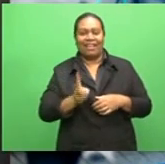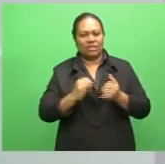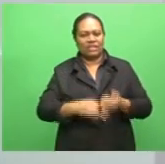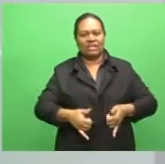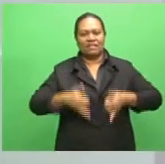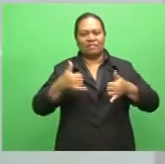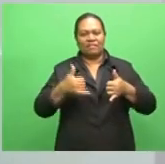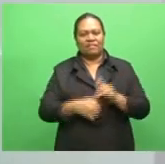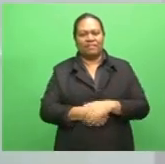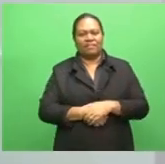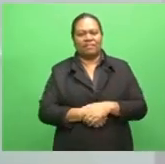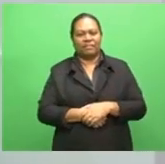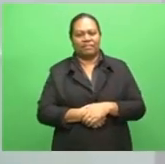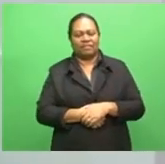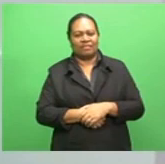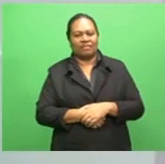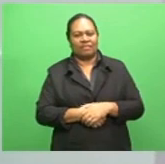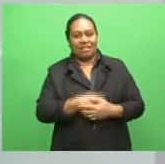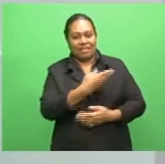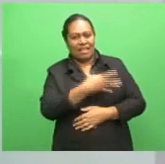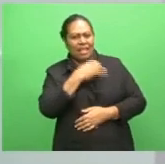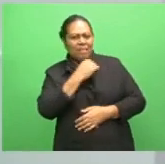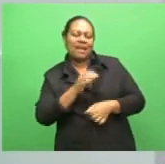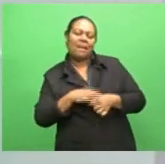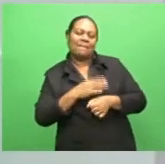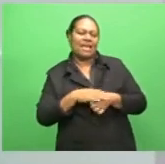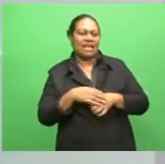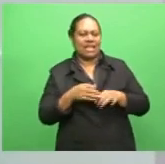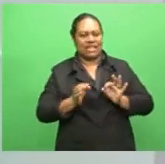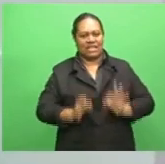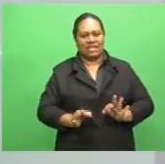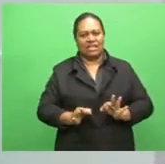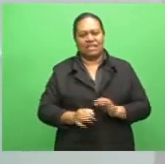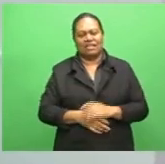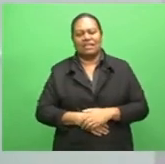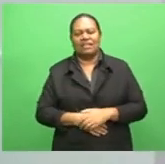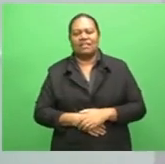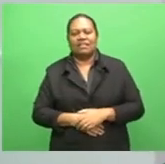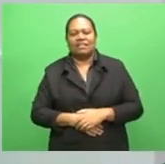series. I made my decision on that. I'm still with